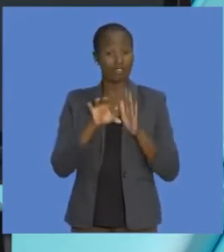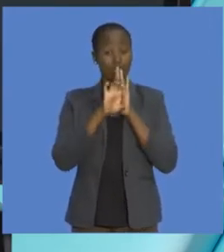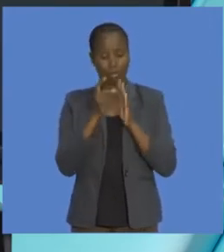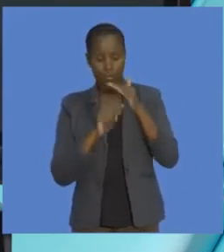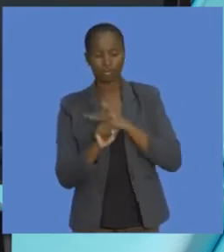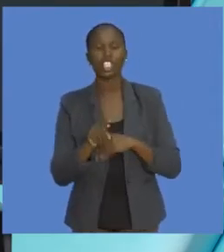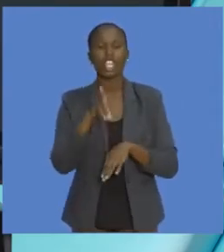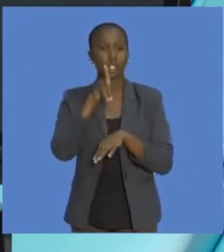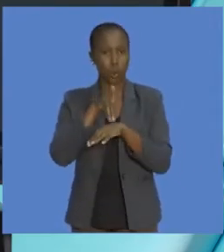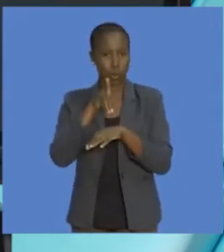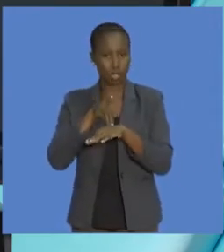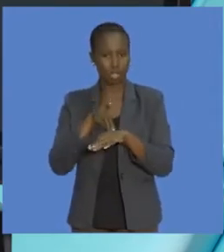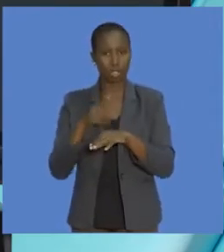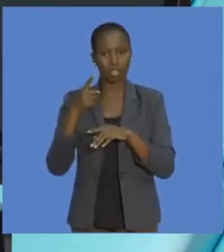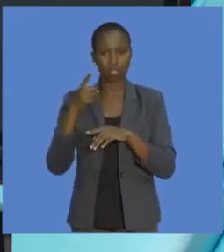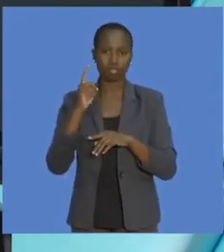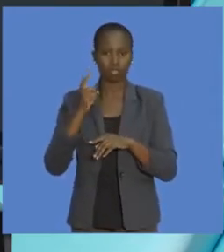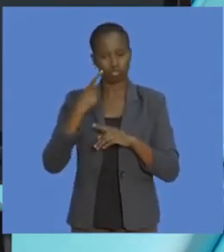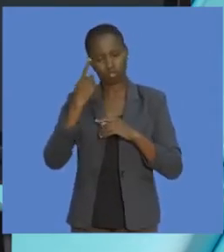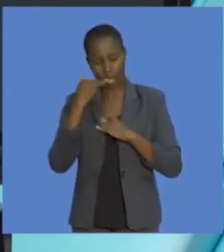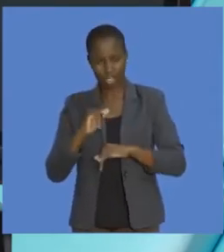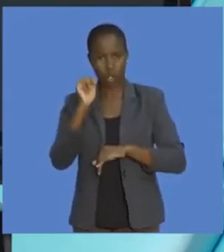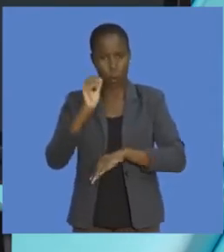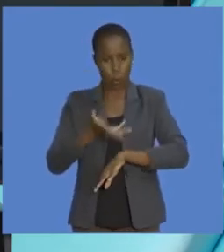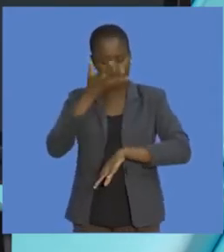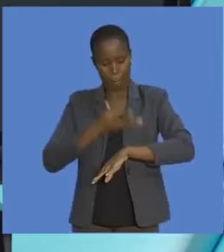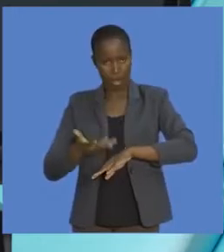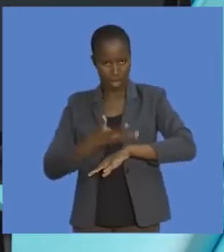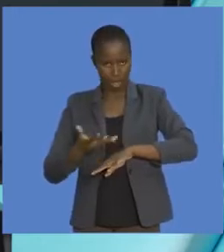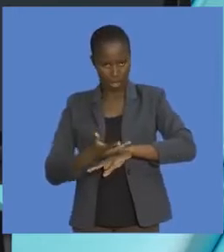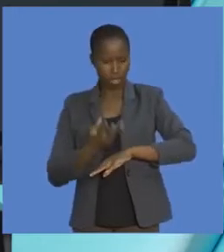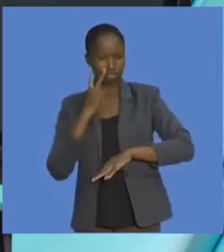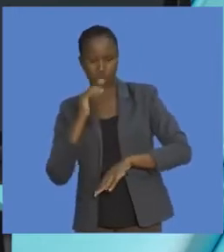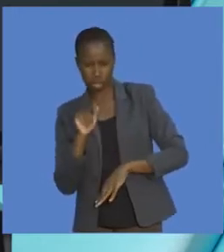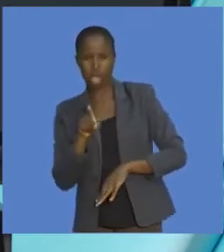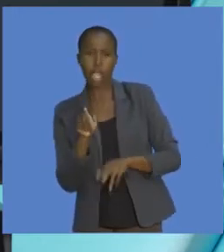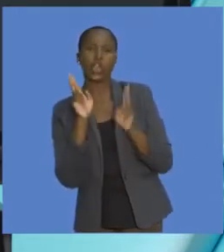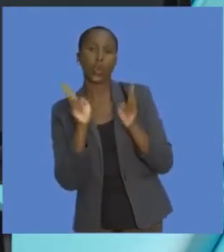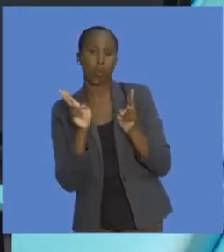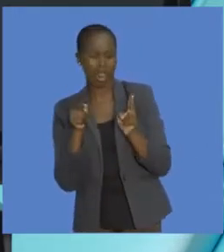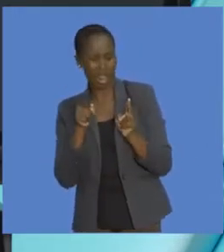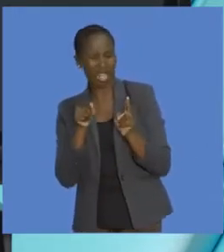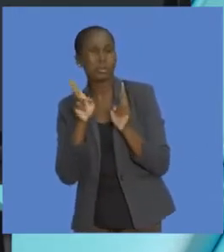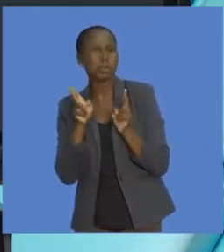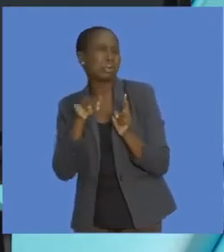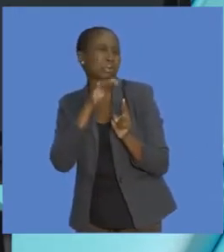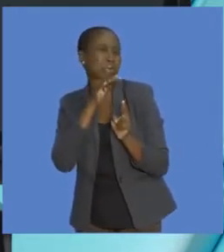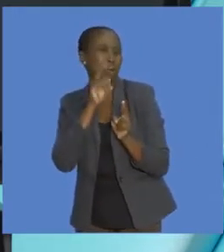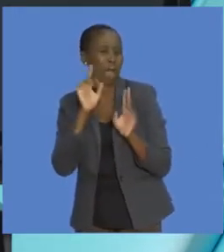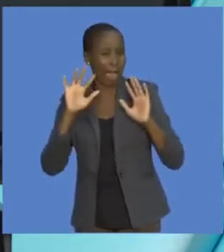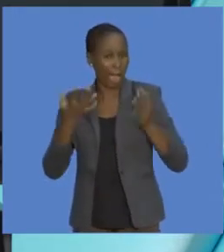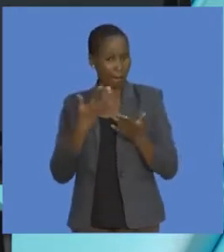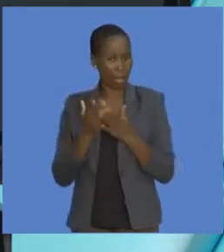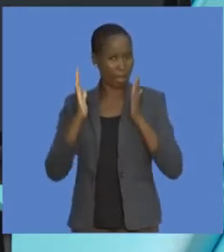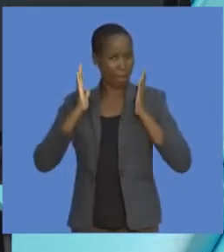blood pressure and he'll tell you, well, it's within the normal range. So what is it that keeps the body within this normal